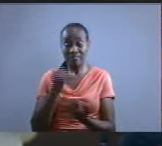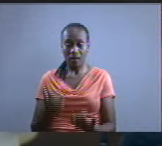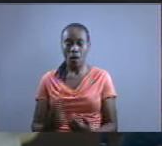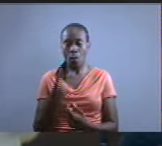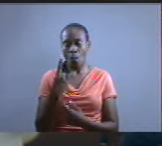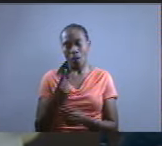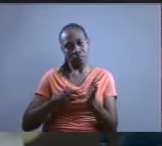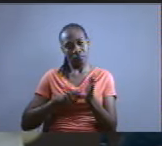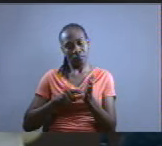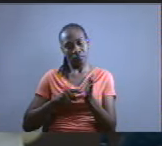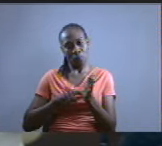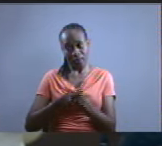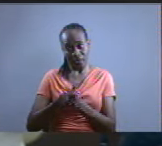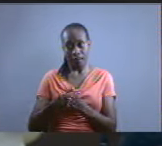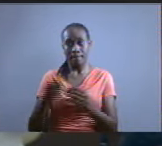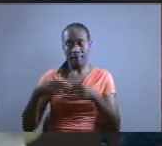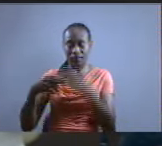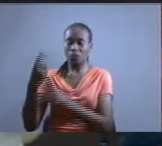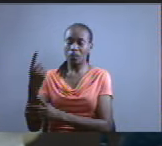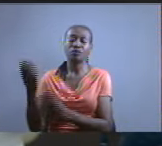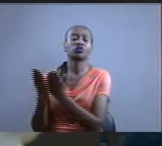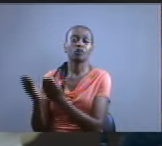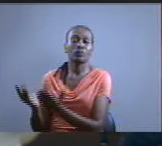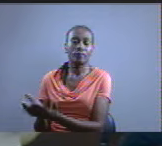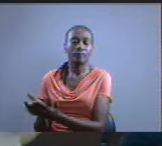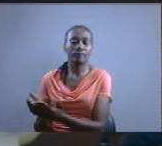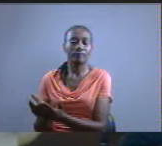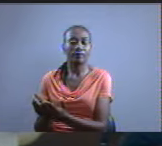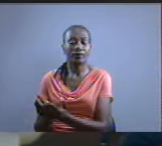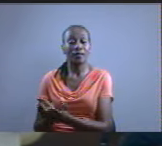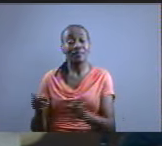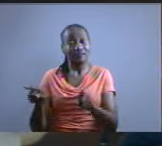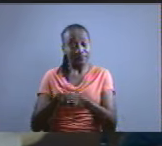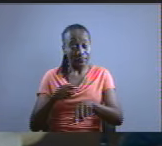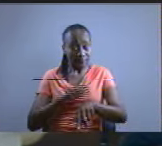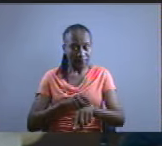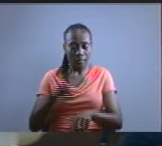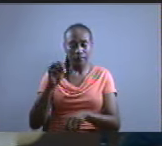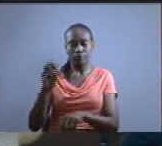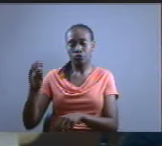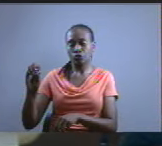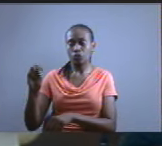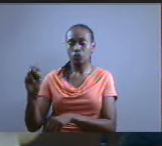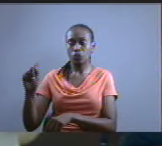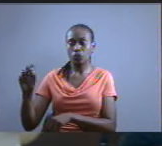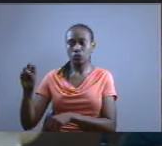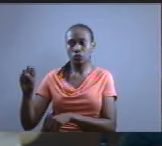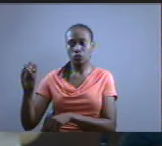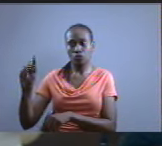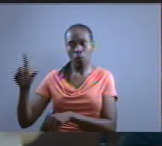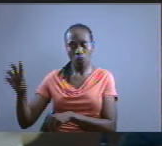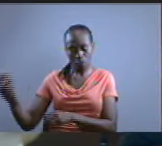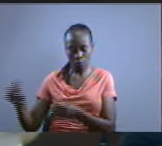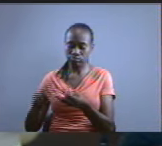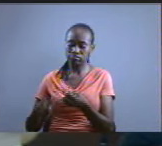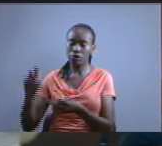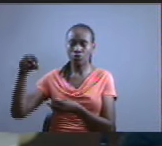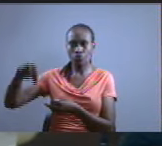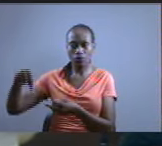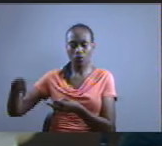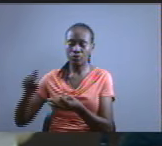Week campaign. The campaign has also seen the opening of Nonzolo Senior Primary School, Kokweloni Senior Primary